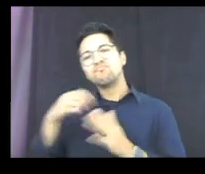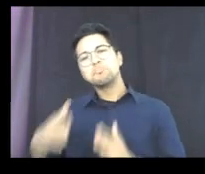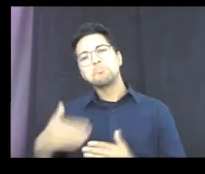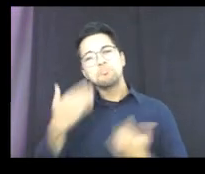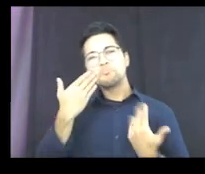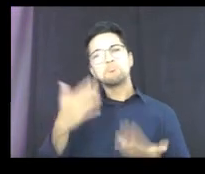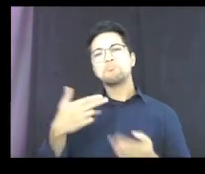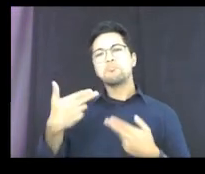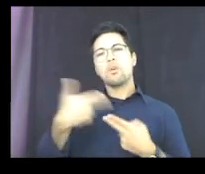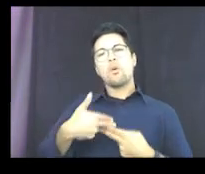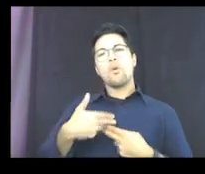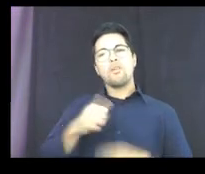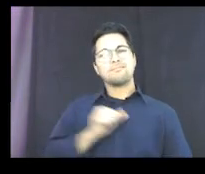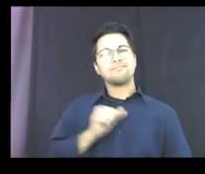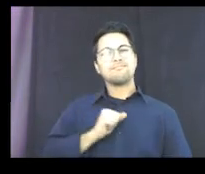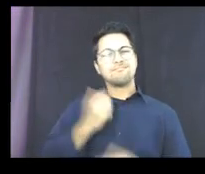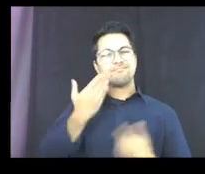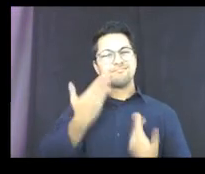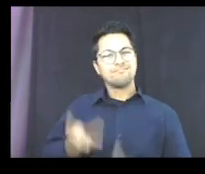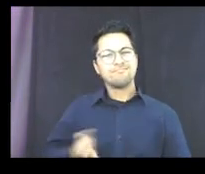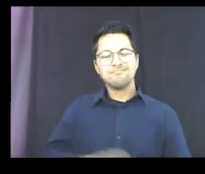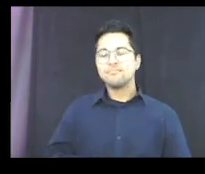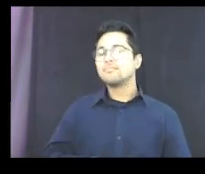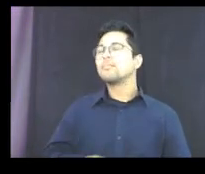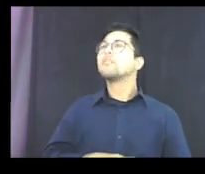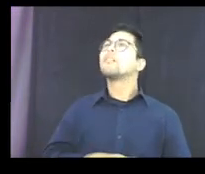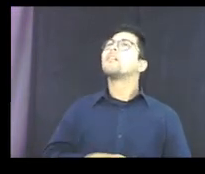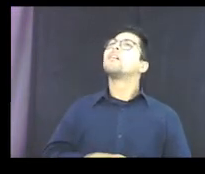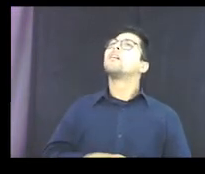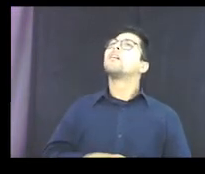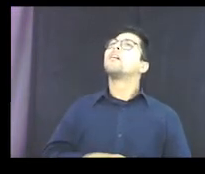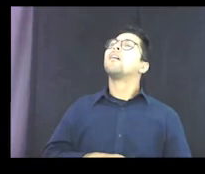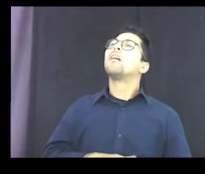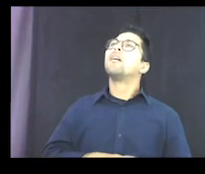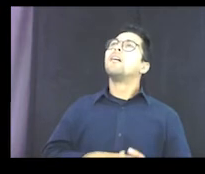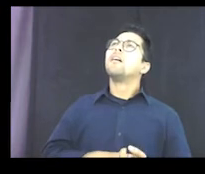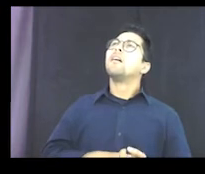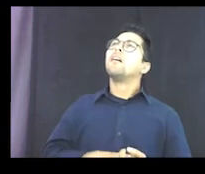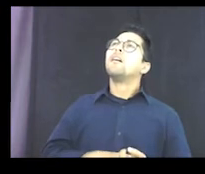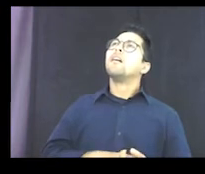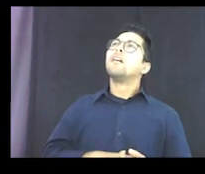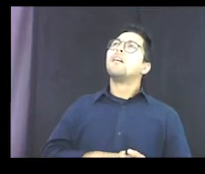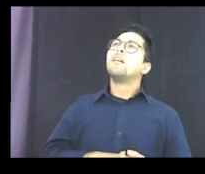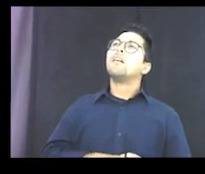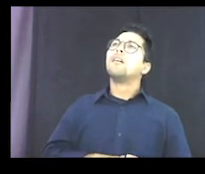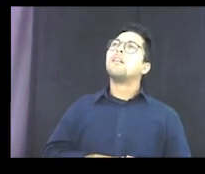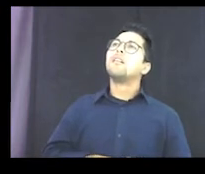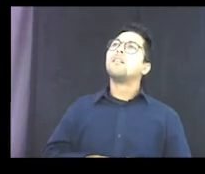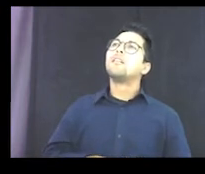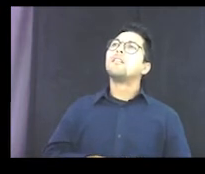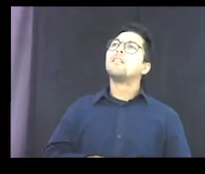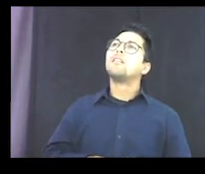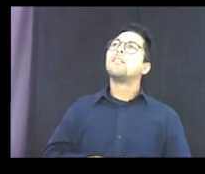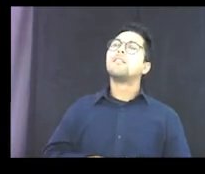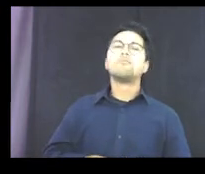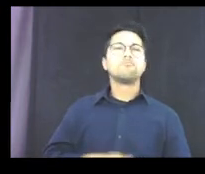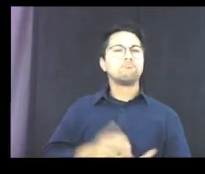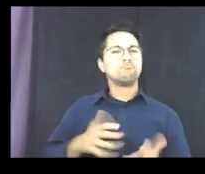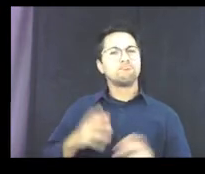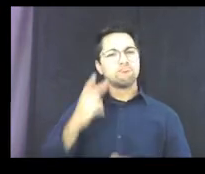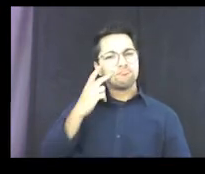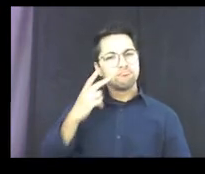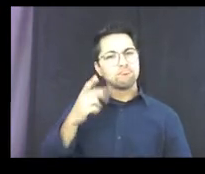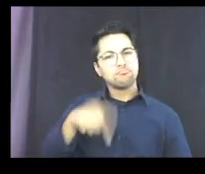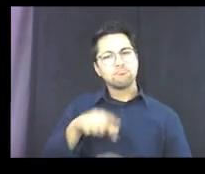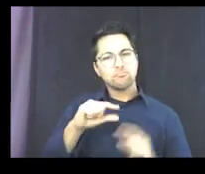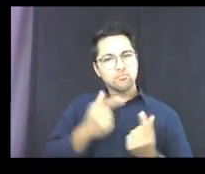participant. I don't know what to call myself, but seeing how the group has been